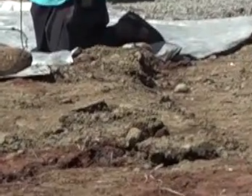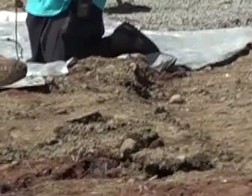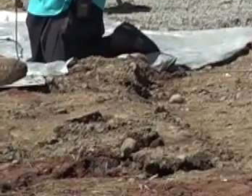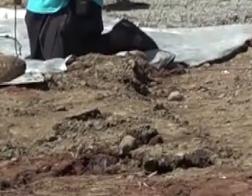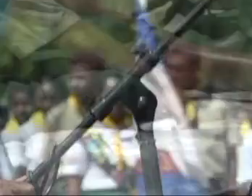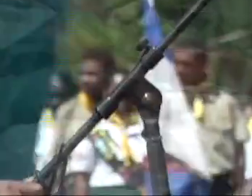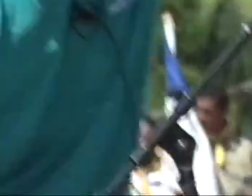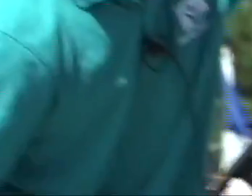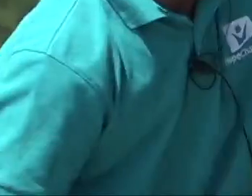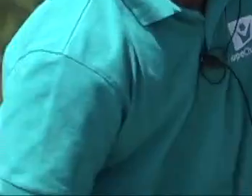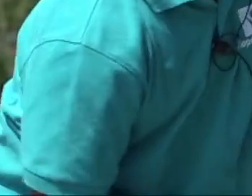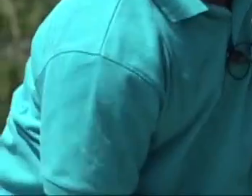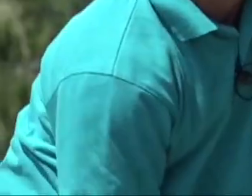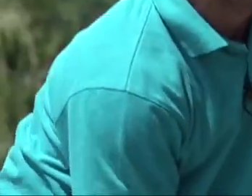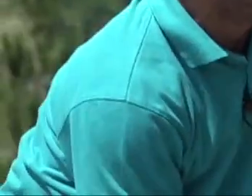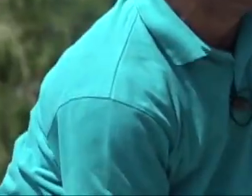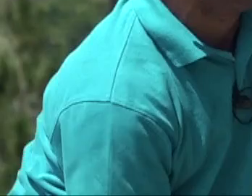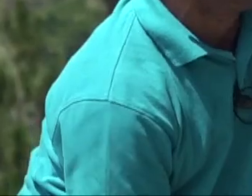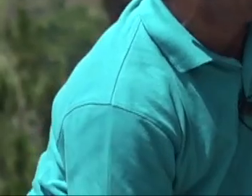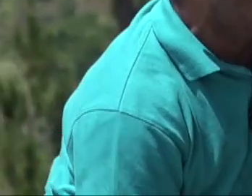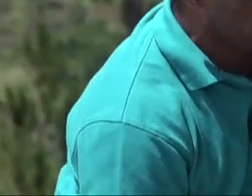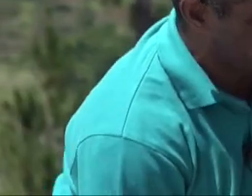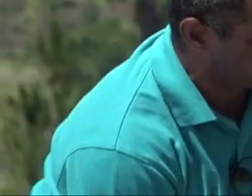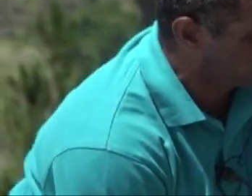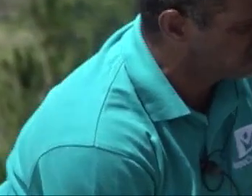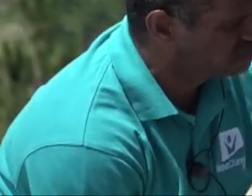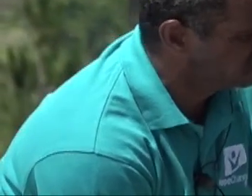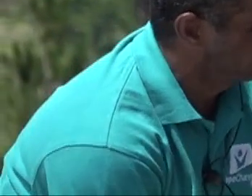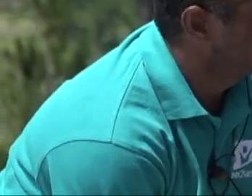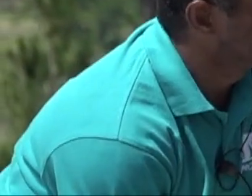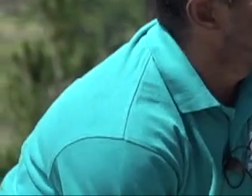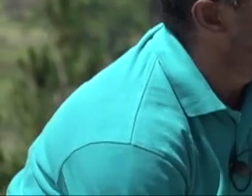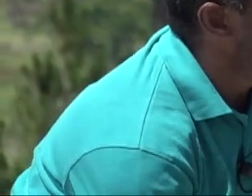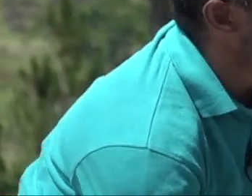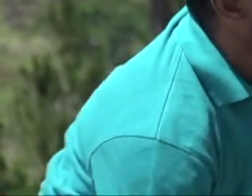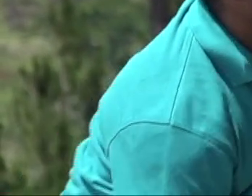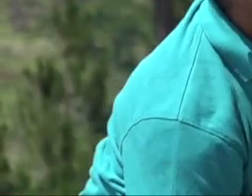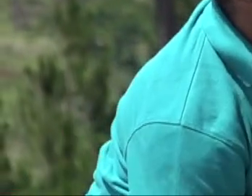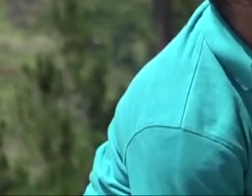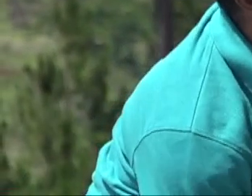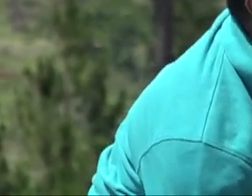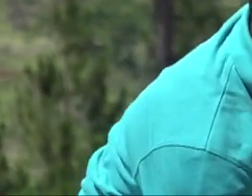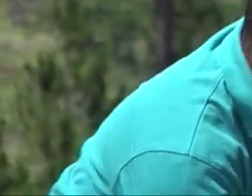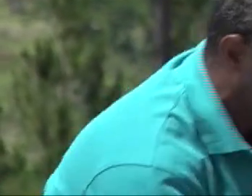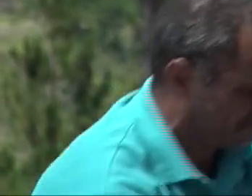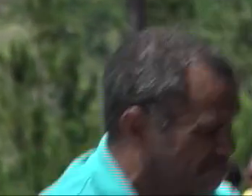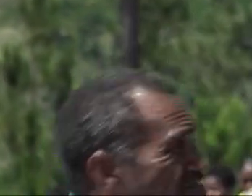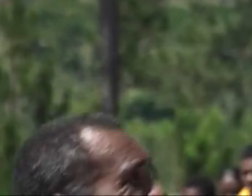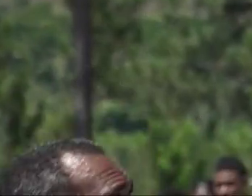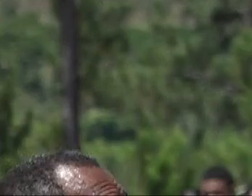wits erutuma. Ningko bicara masarau waturanga. Masarau sa sira waturanga tumai